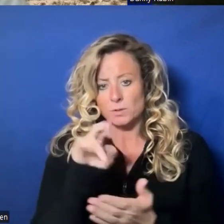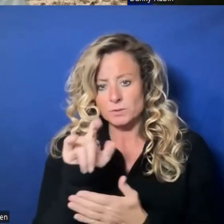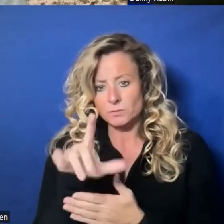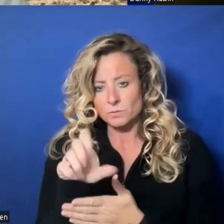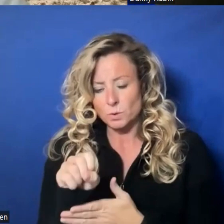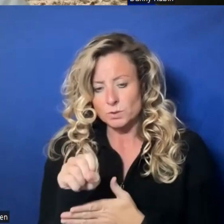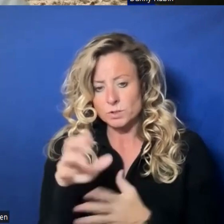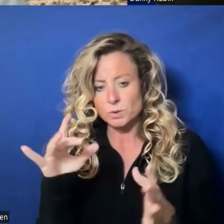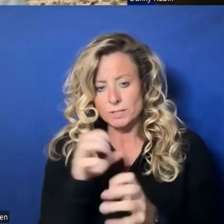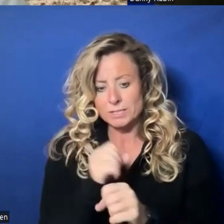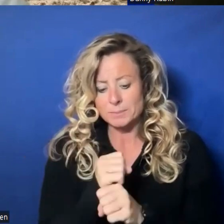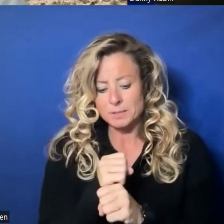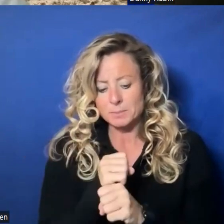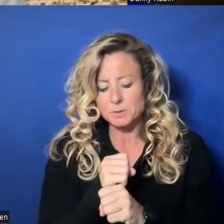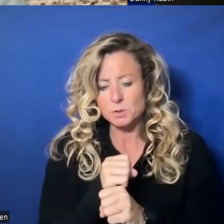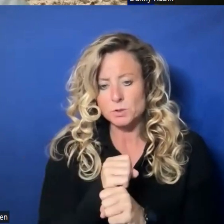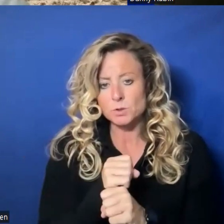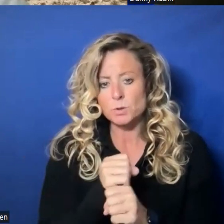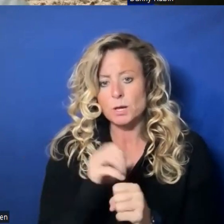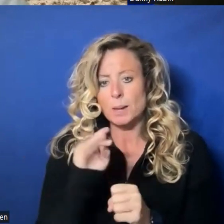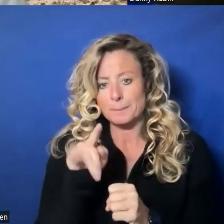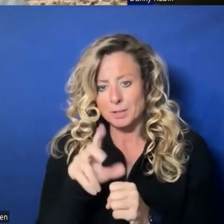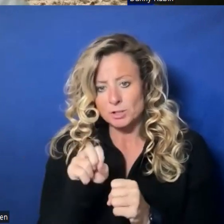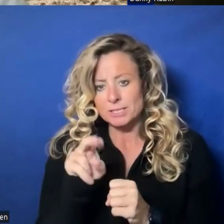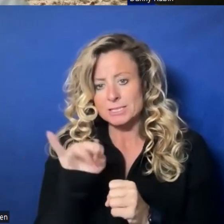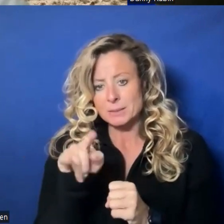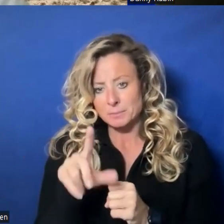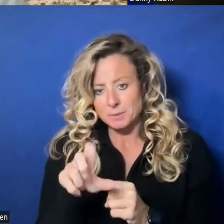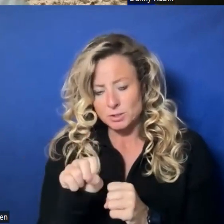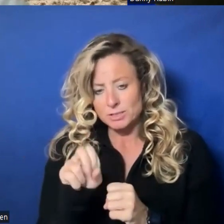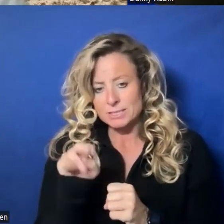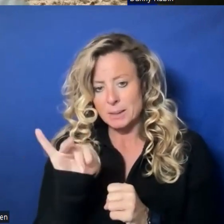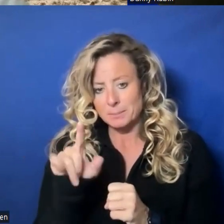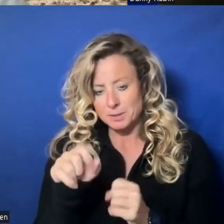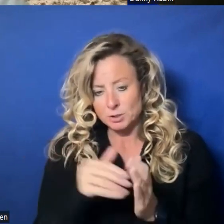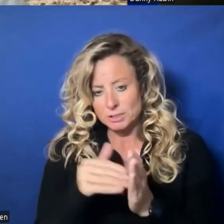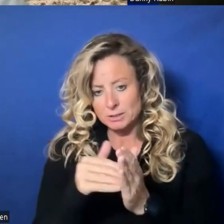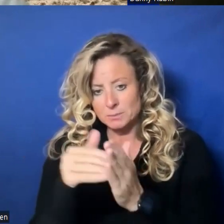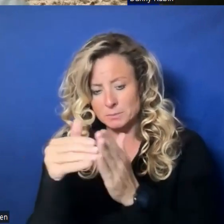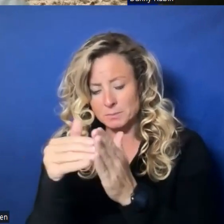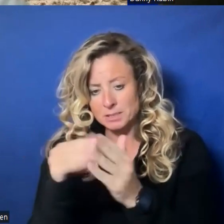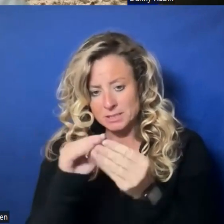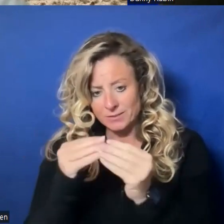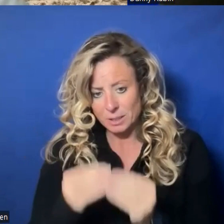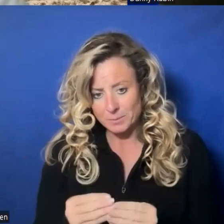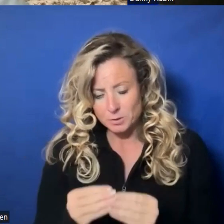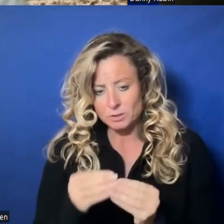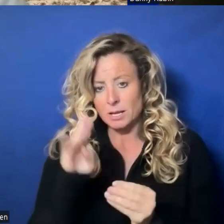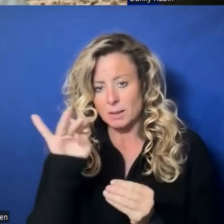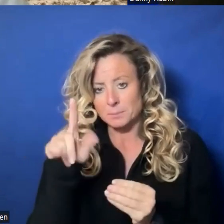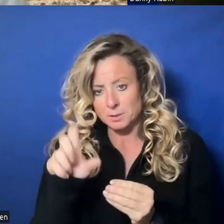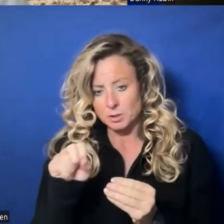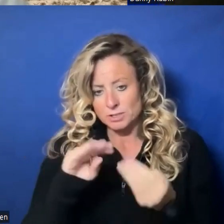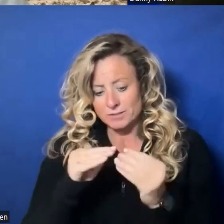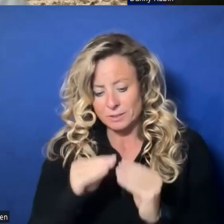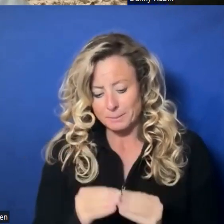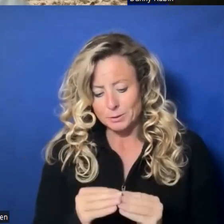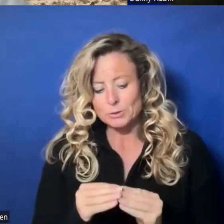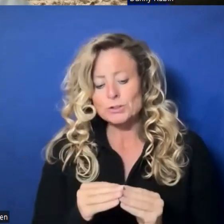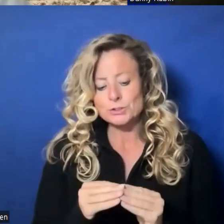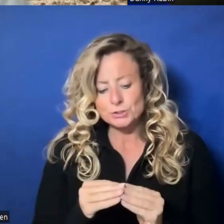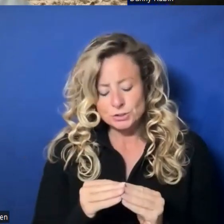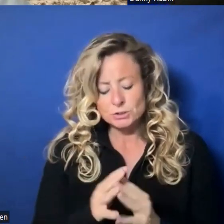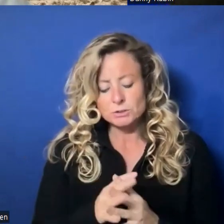up to millions and millions and millions of numbers and billions of numbers. But